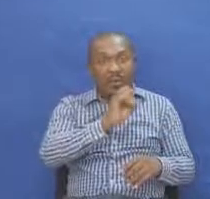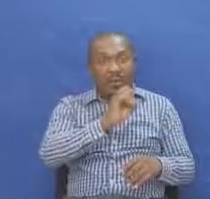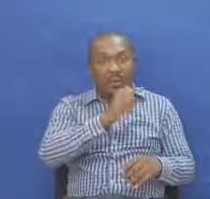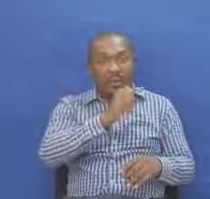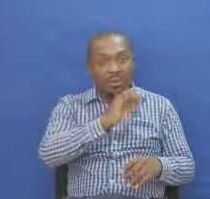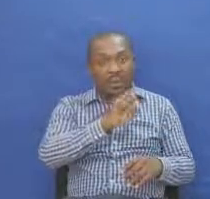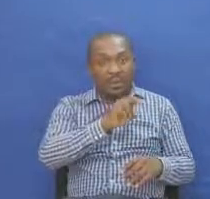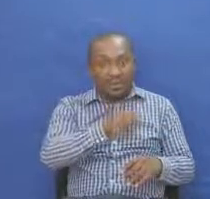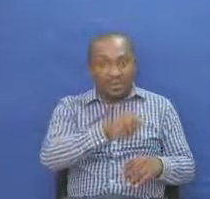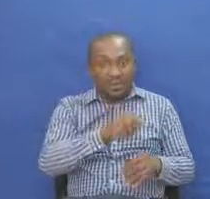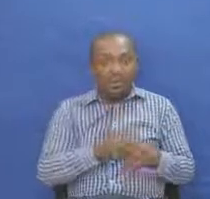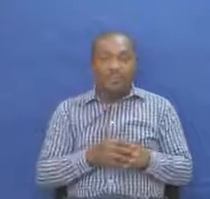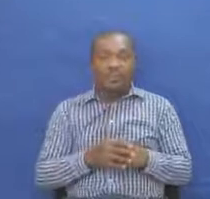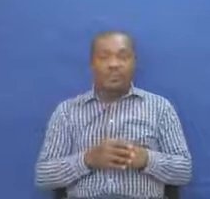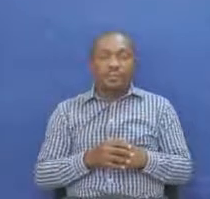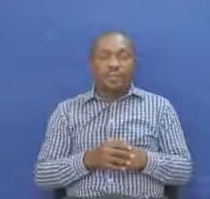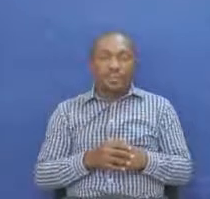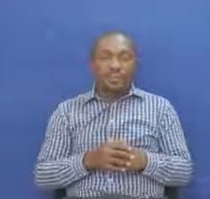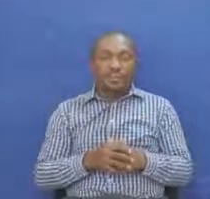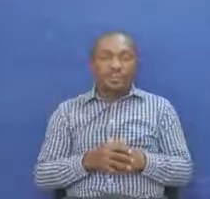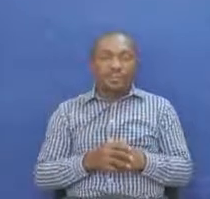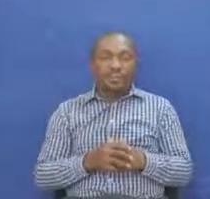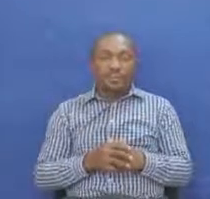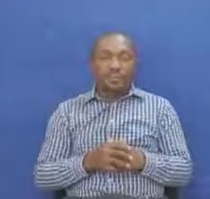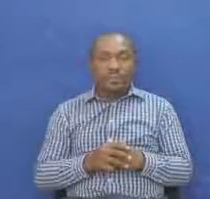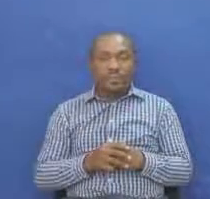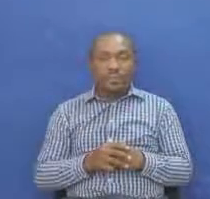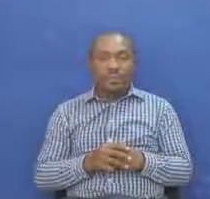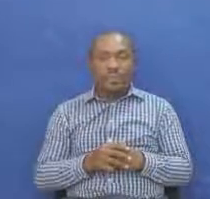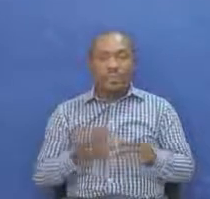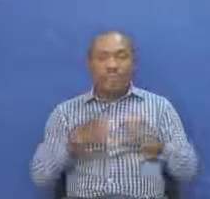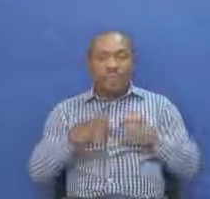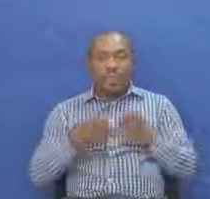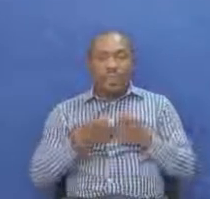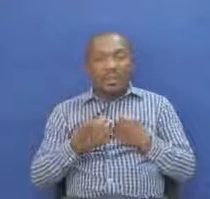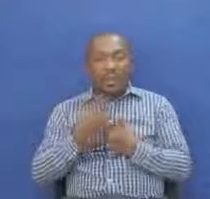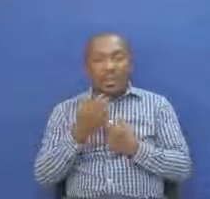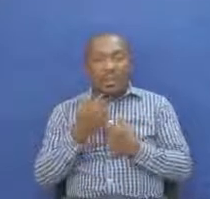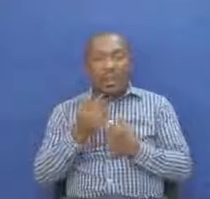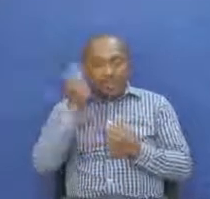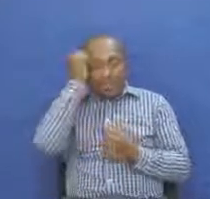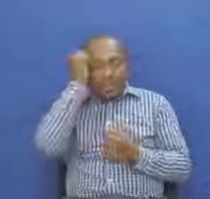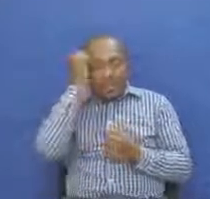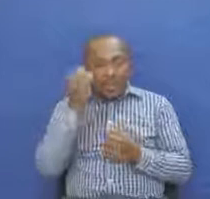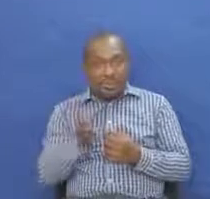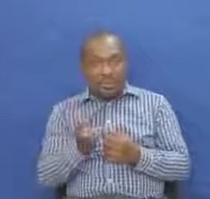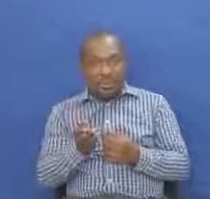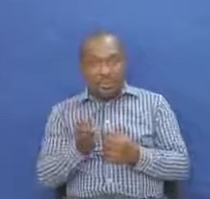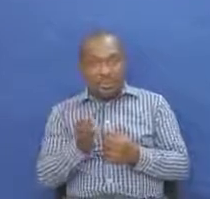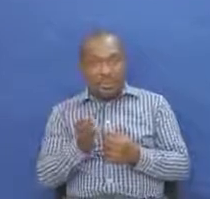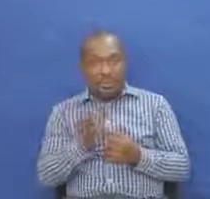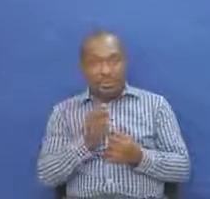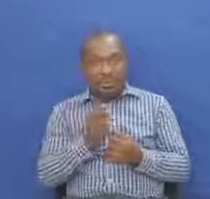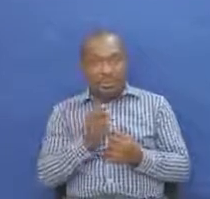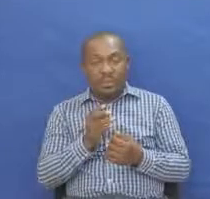occurs when the rate of cell increase becomes higher than the rate of cell decrease. But we can take a note, no matter the